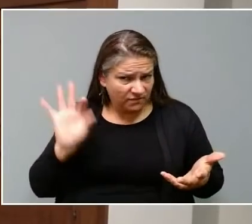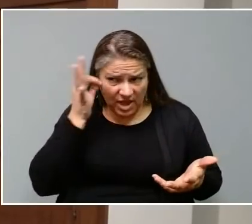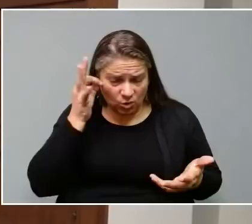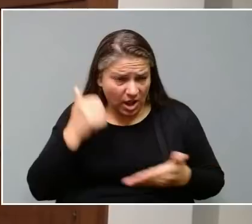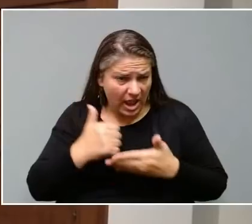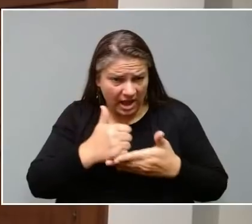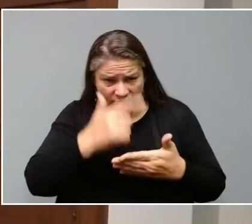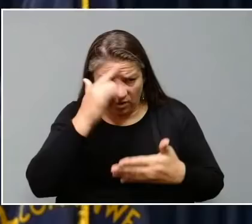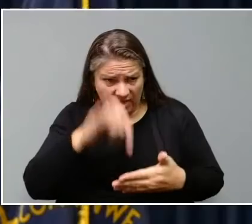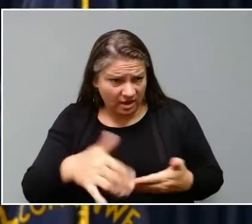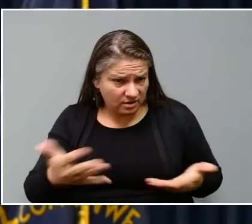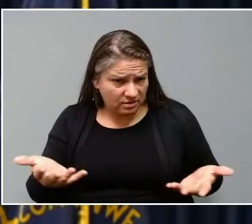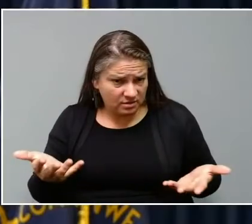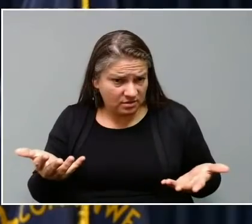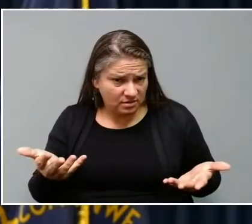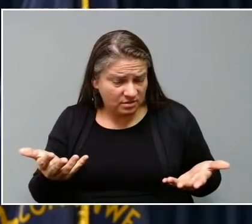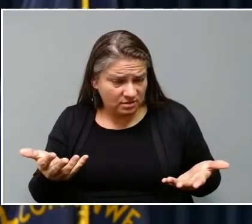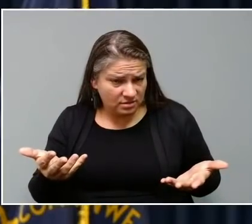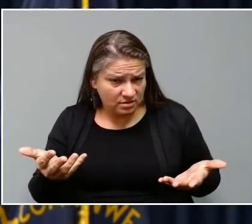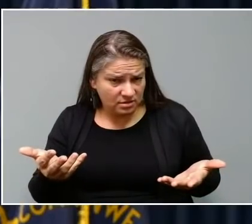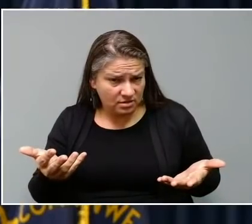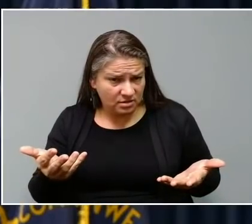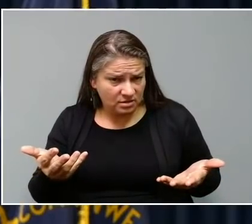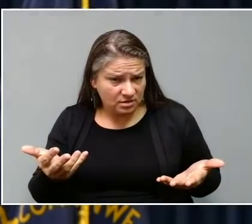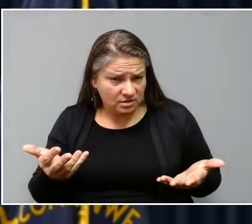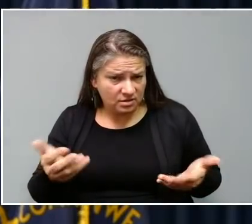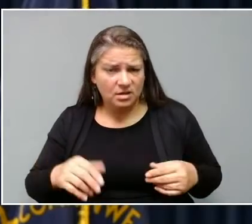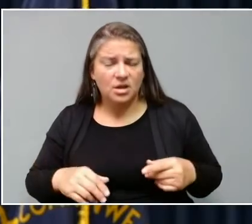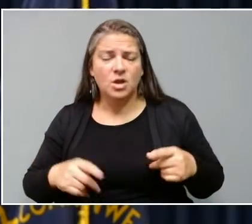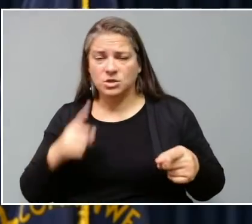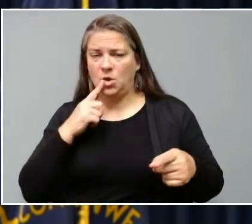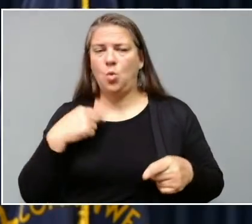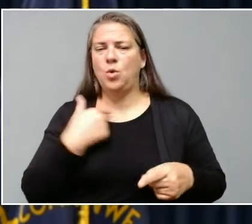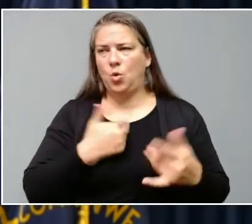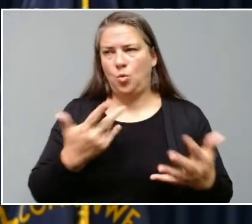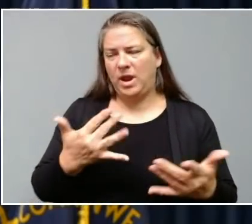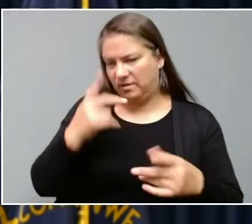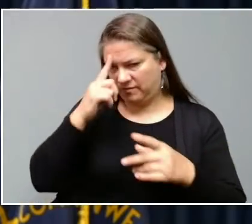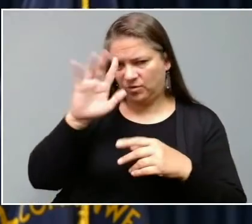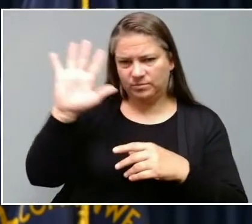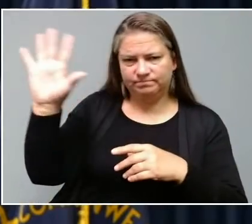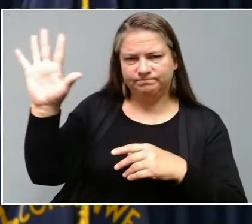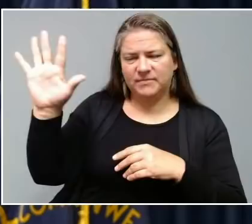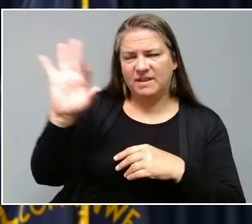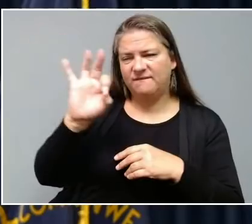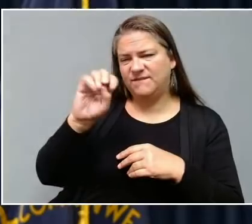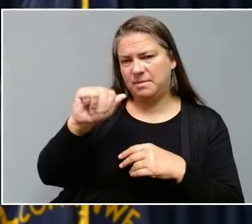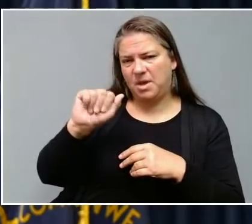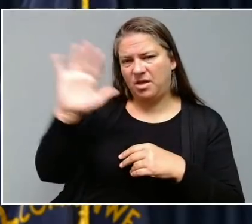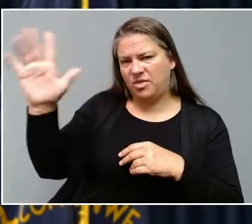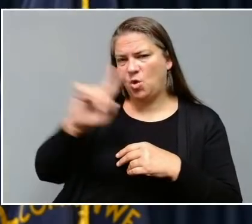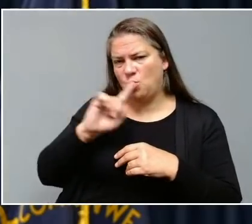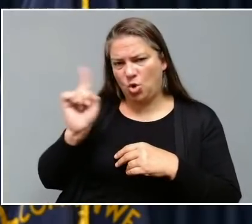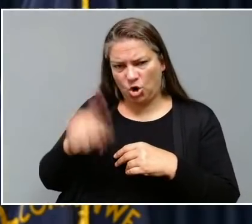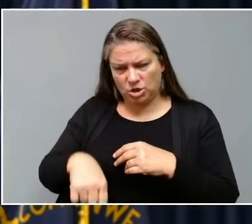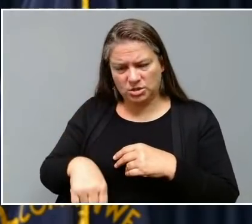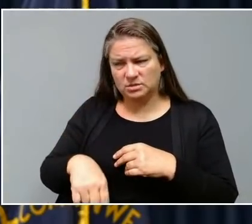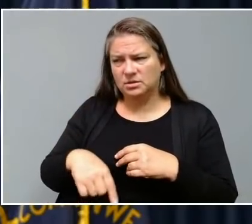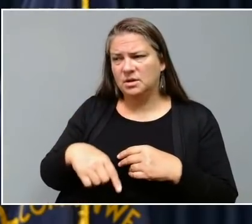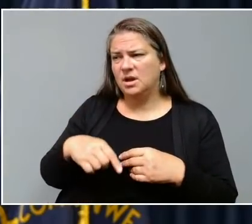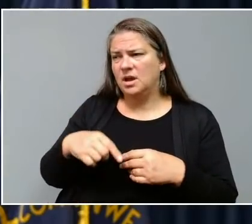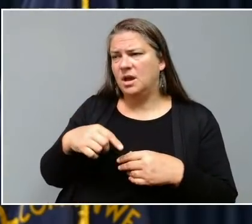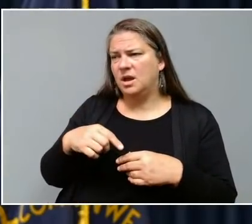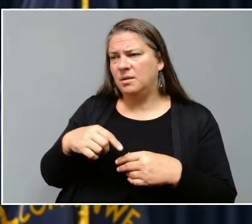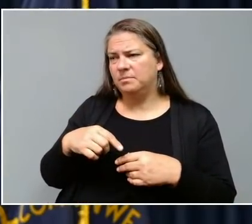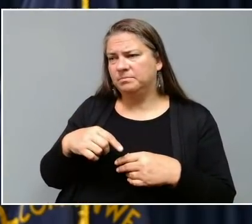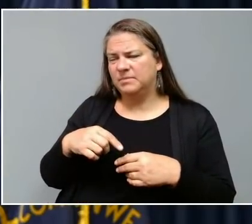area? So we are, I believe, awaiting word from FEMA on the individual assistance side. Let